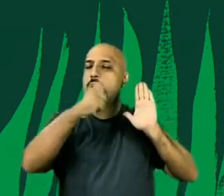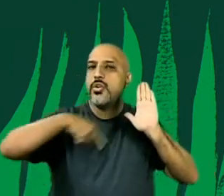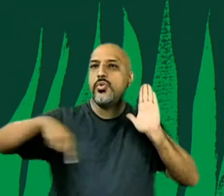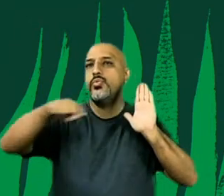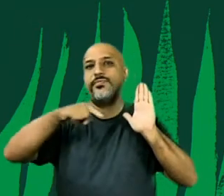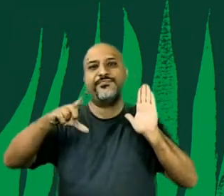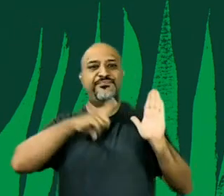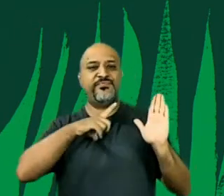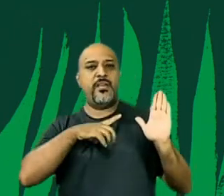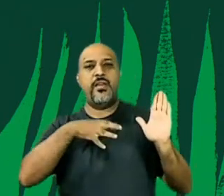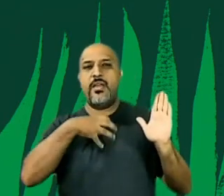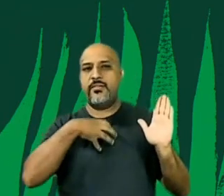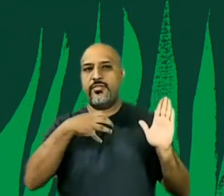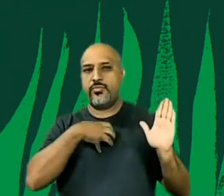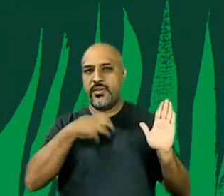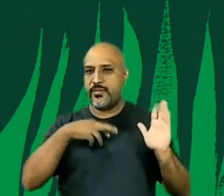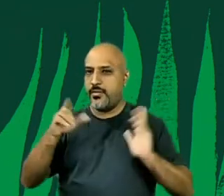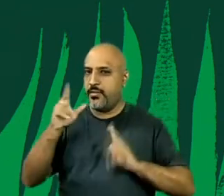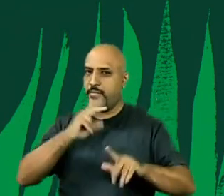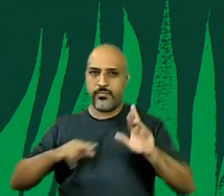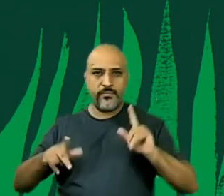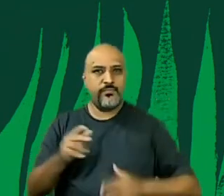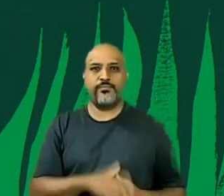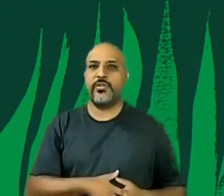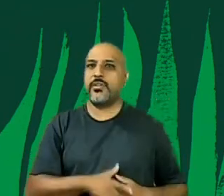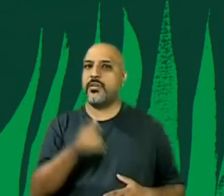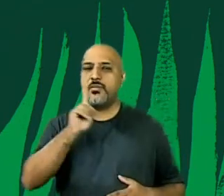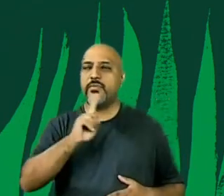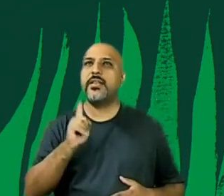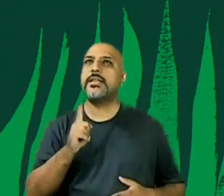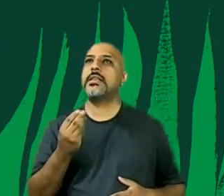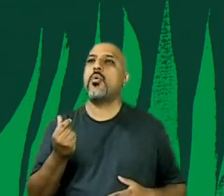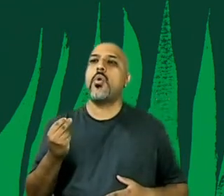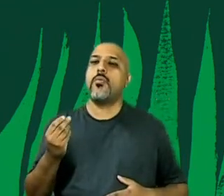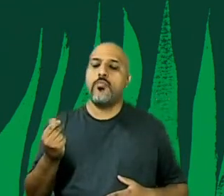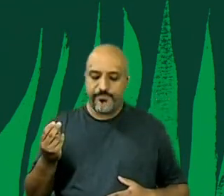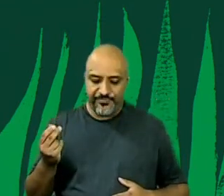basis and steadfastness in situations which are not